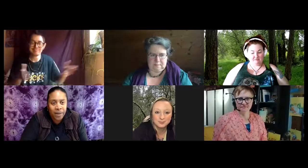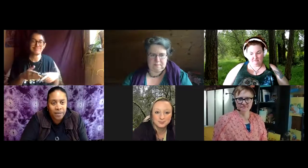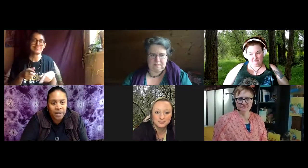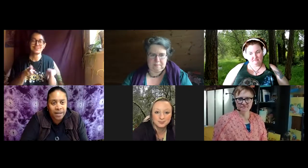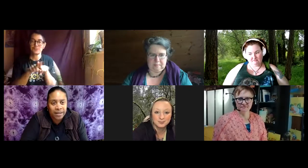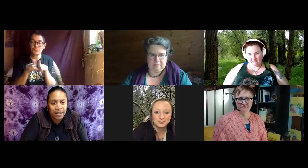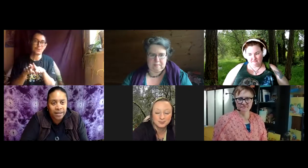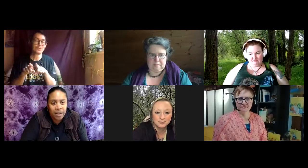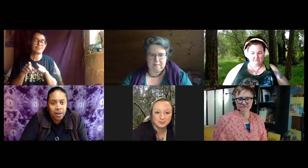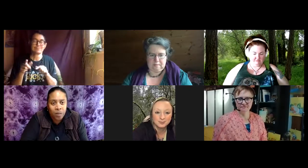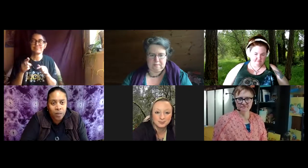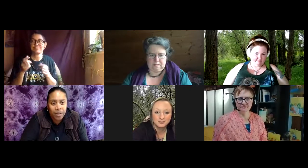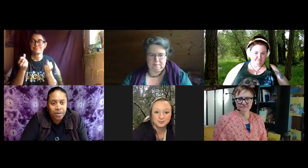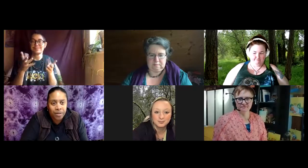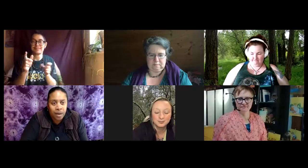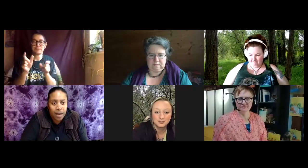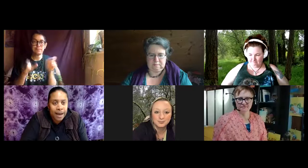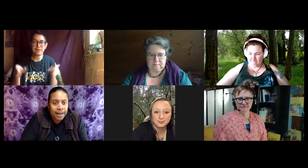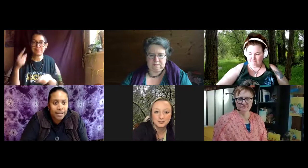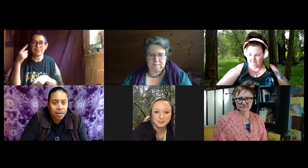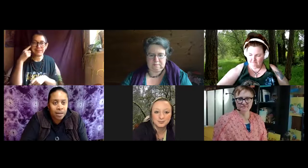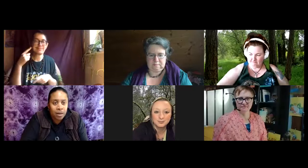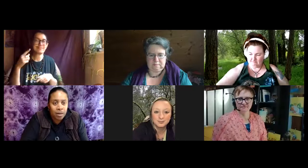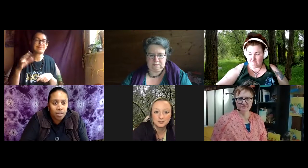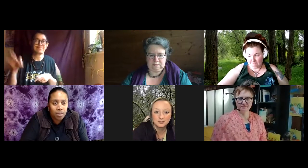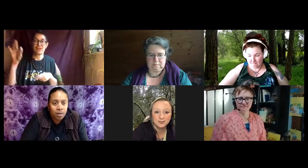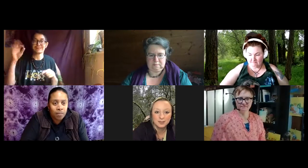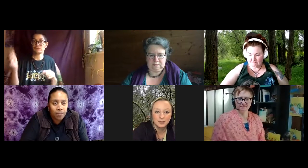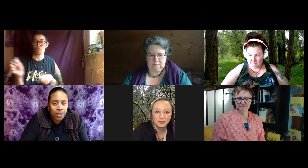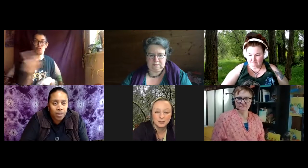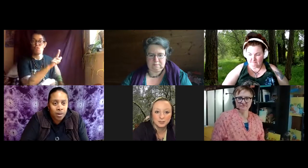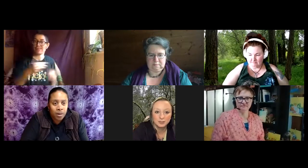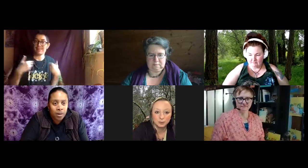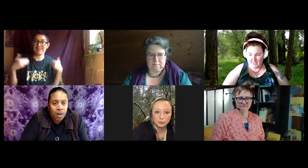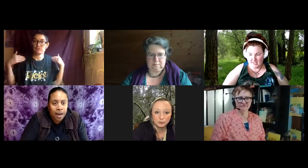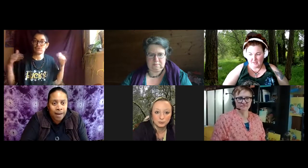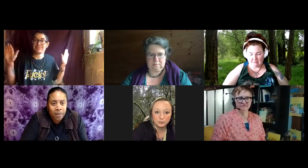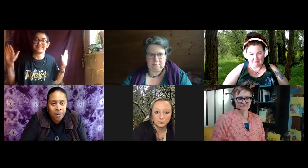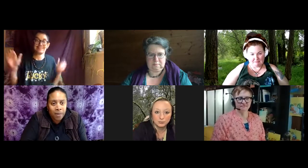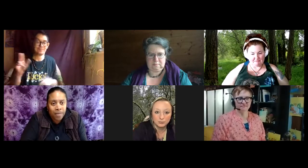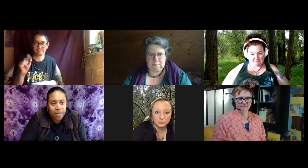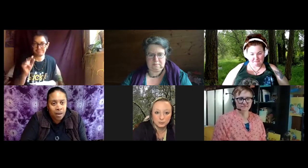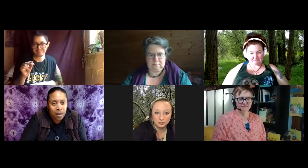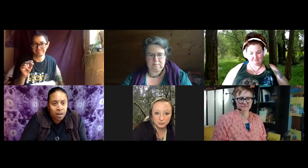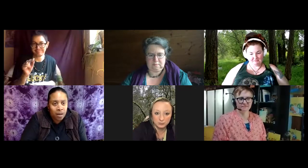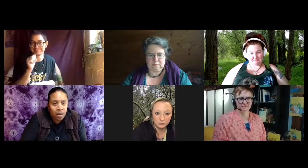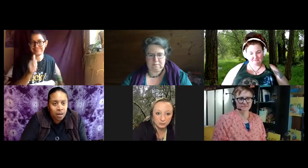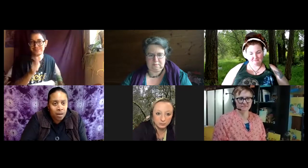kinds, shapes, sizes, widths, heights. And so a lot of people, they